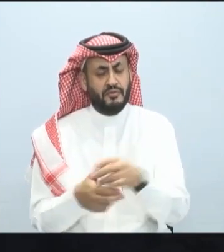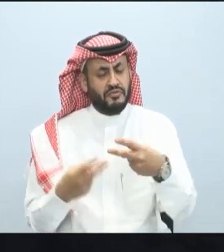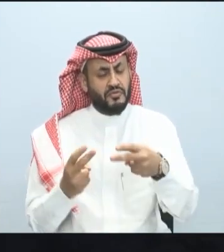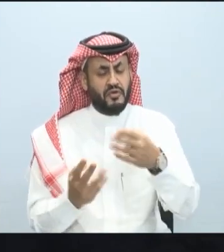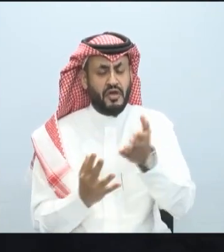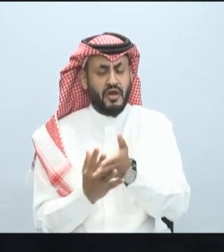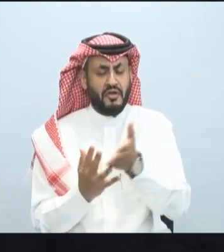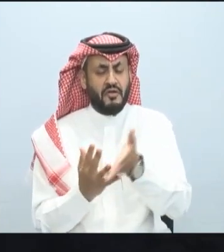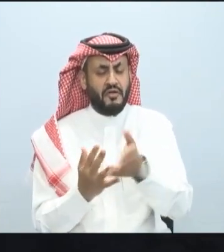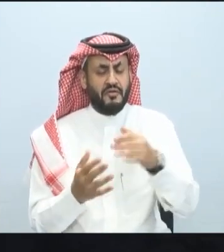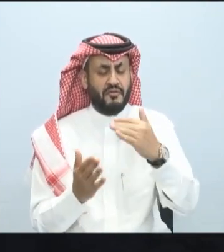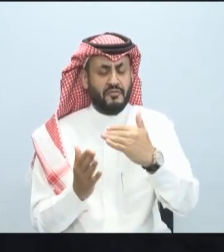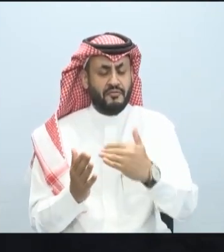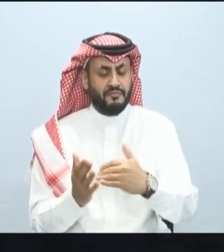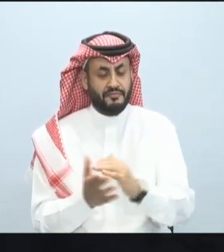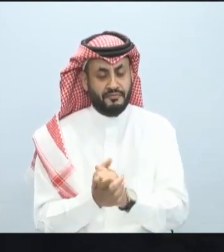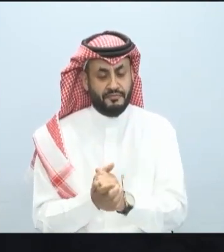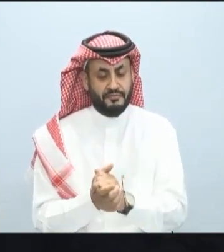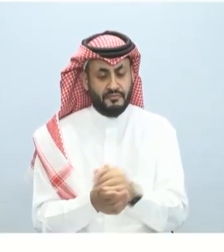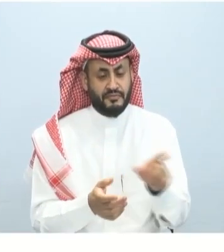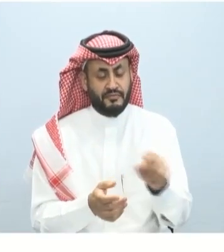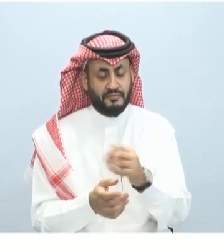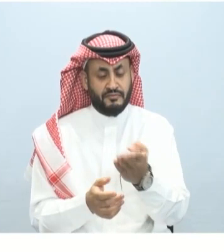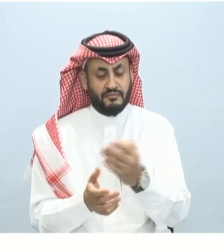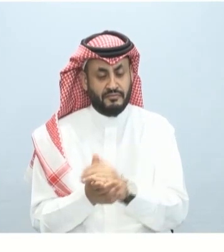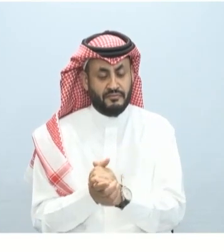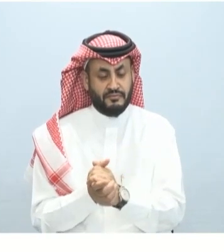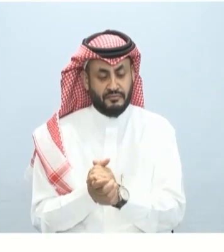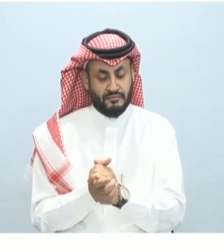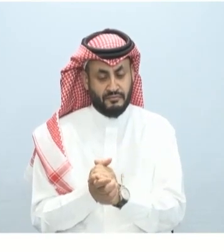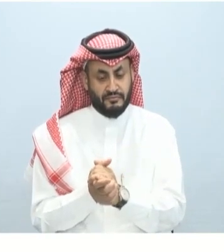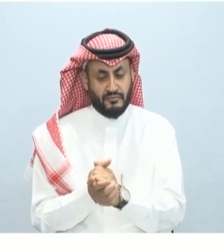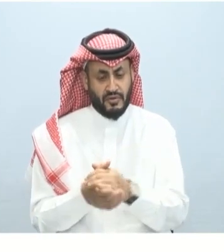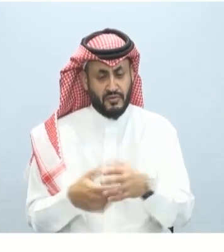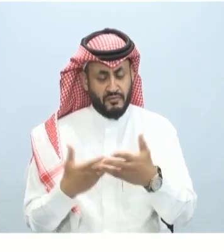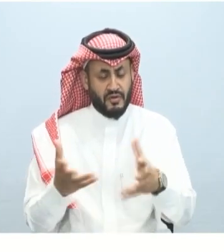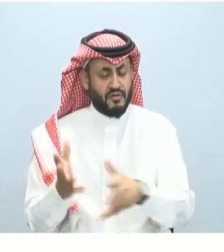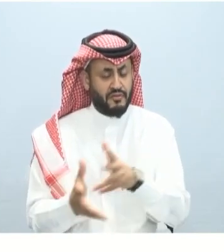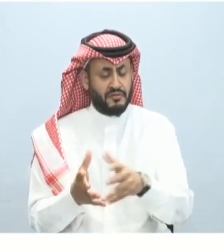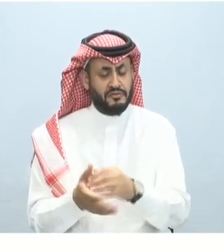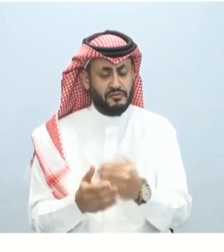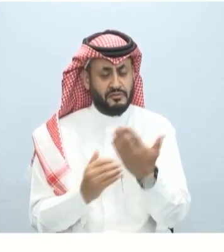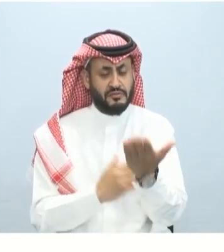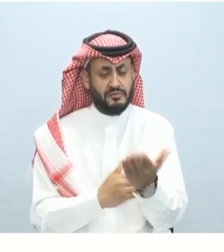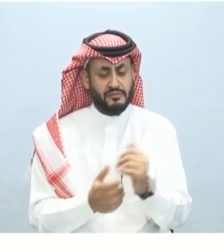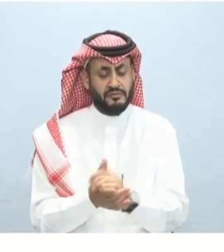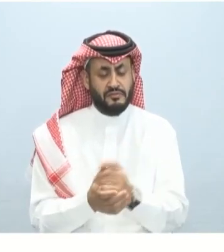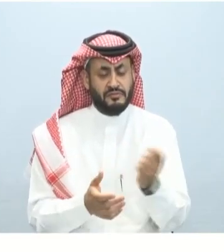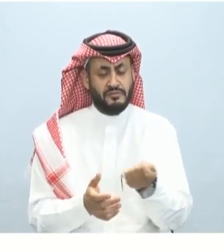into different paragraphs, as we have here, to present the information that you are going to present or write